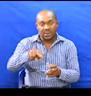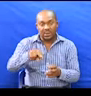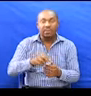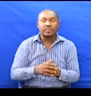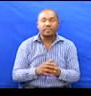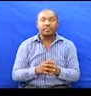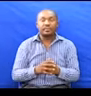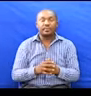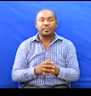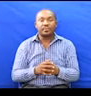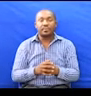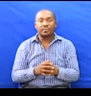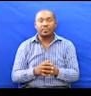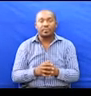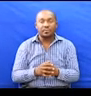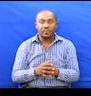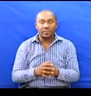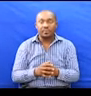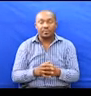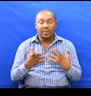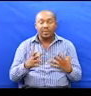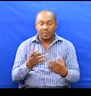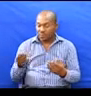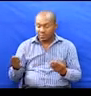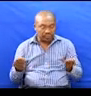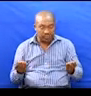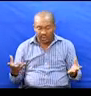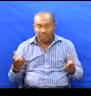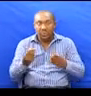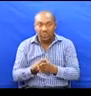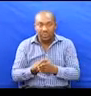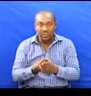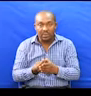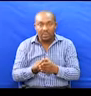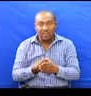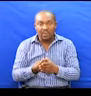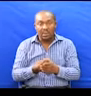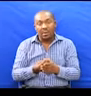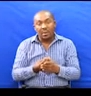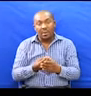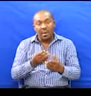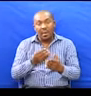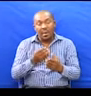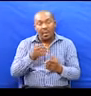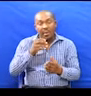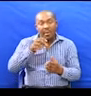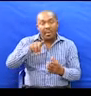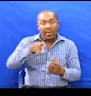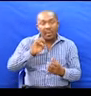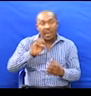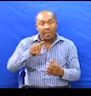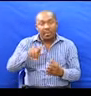So when these essential amino acids unite together, combine together by the bond known as peptide bond, you're going to get